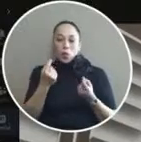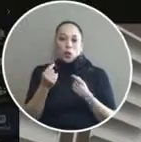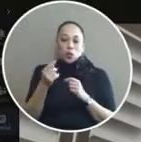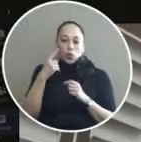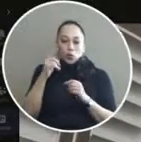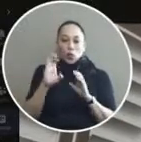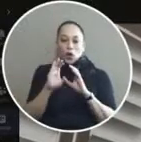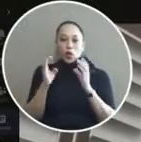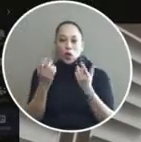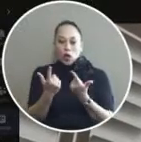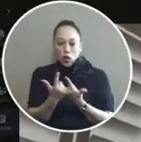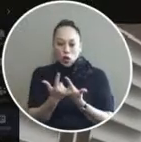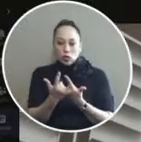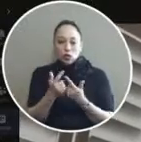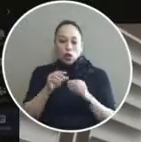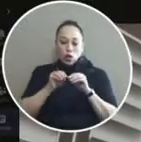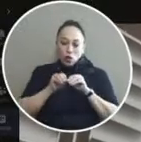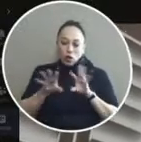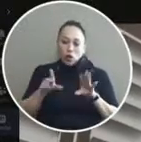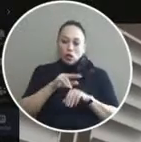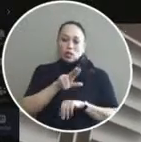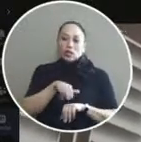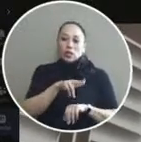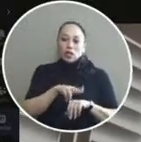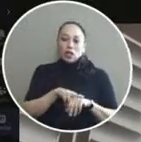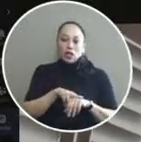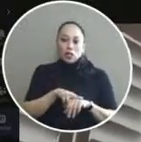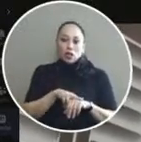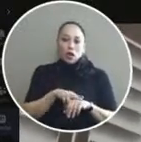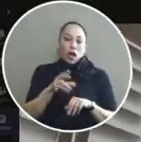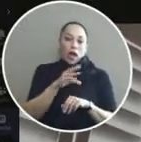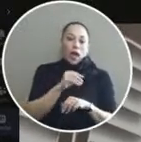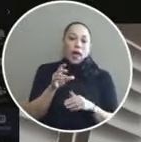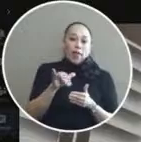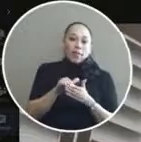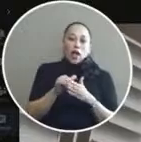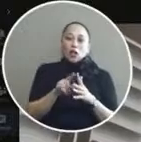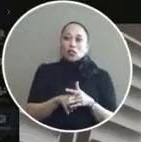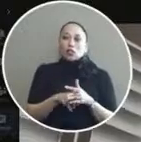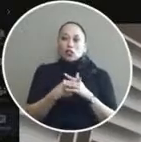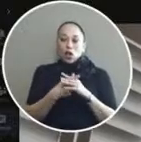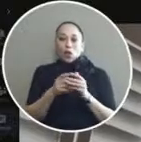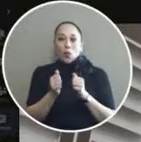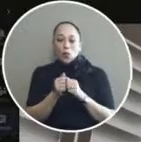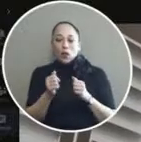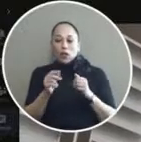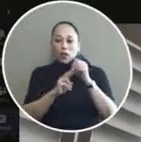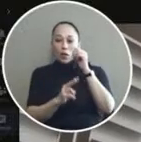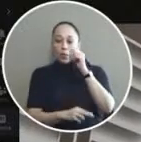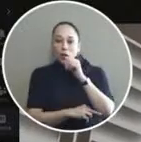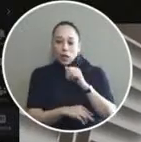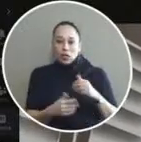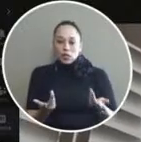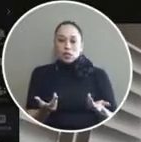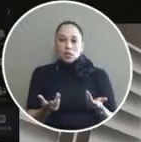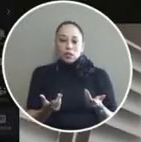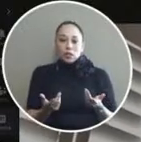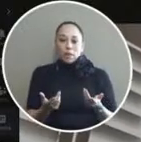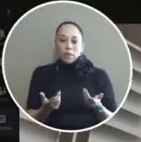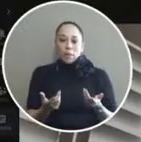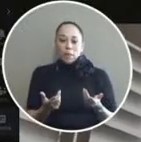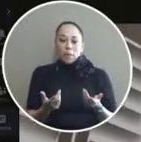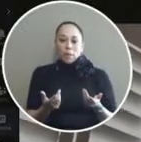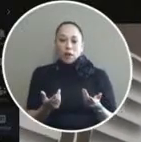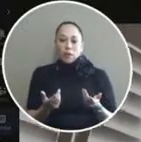council on the transformation of all these departments. It started with the bridges. They